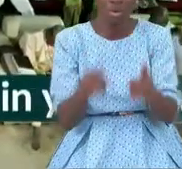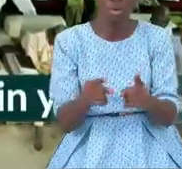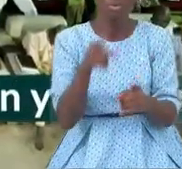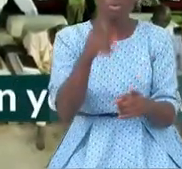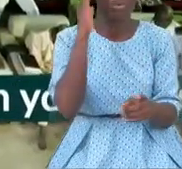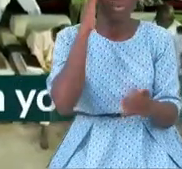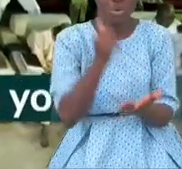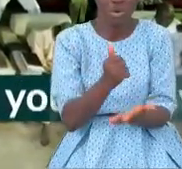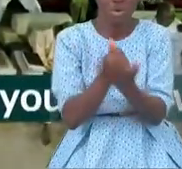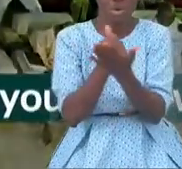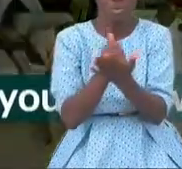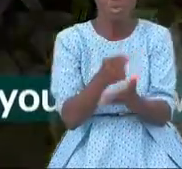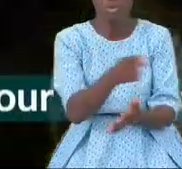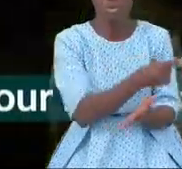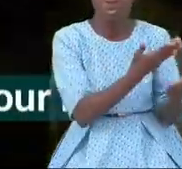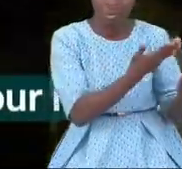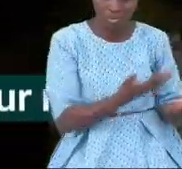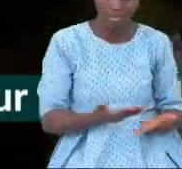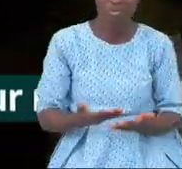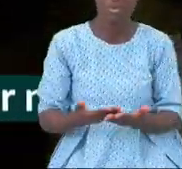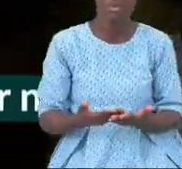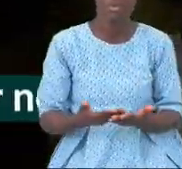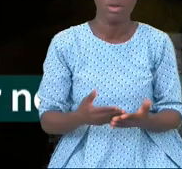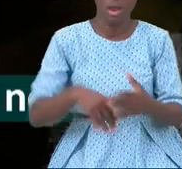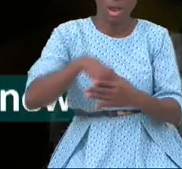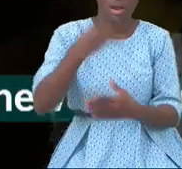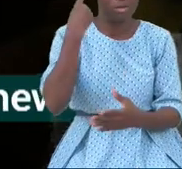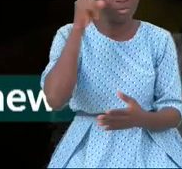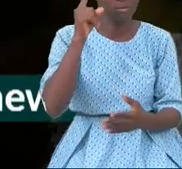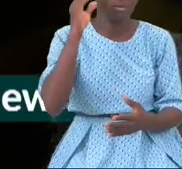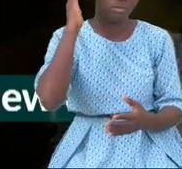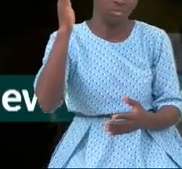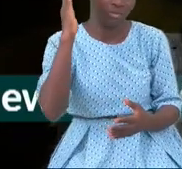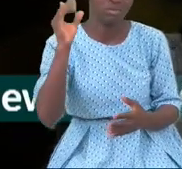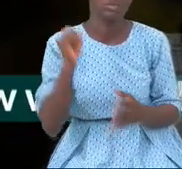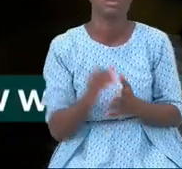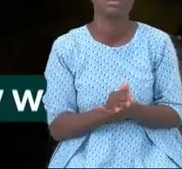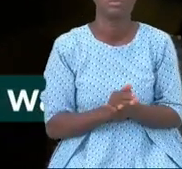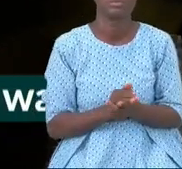At far back, the open feet in between wing two and wing three.